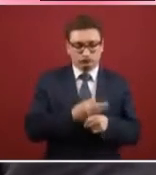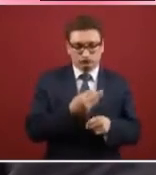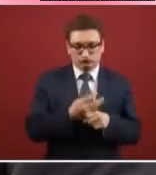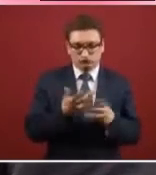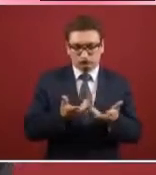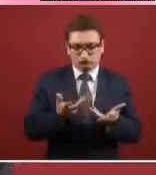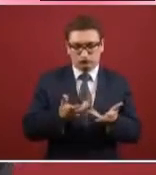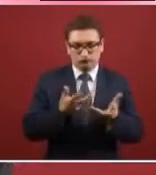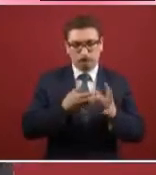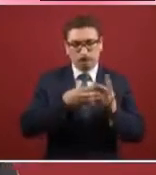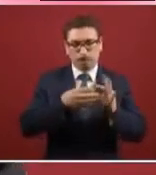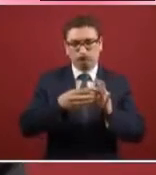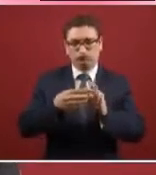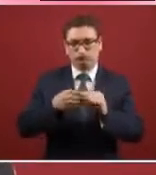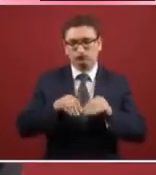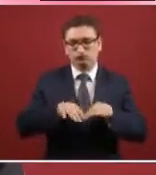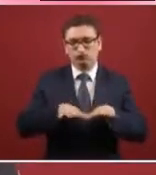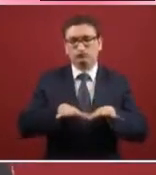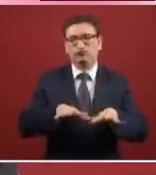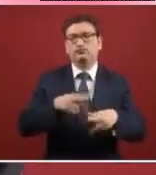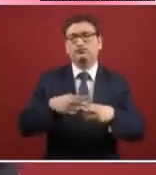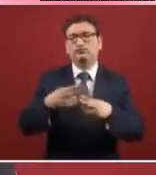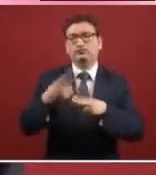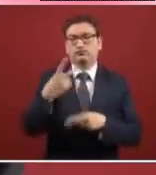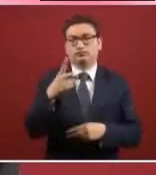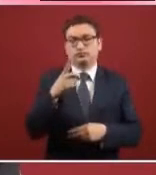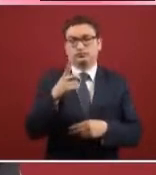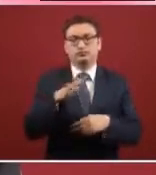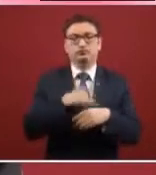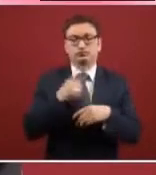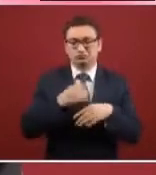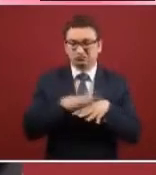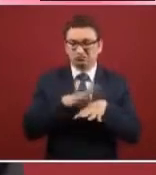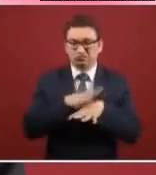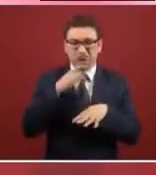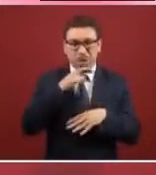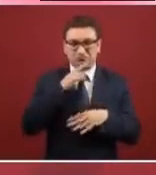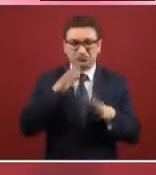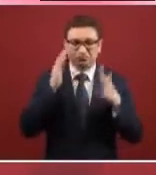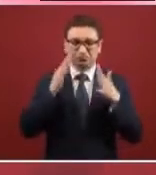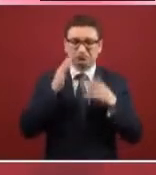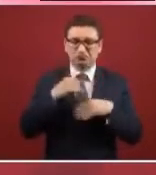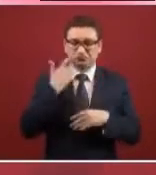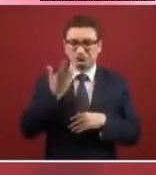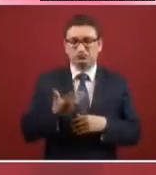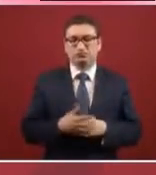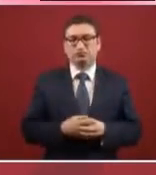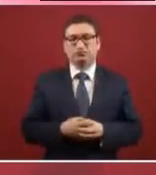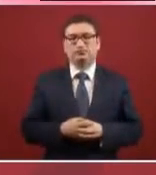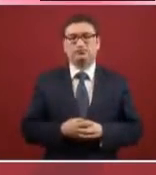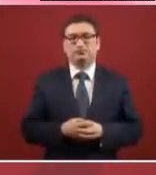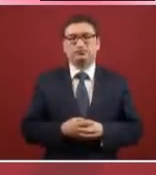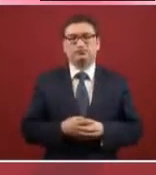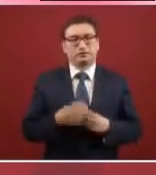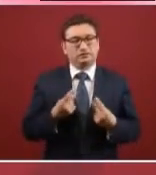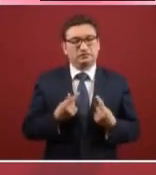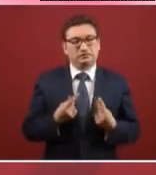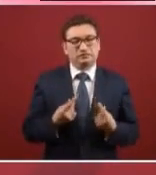transformation of this country. Porque vamos because we're working very rapidly.